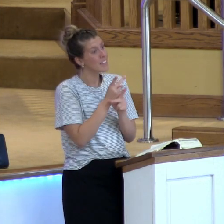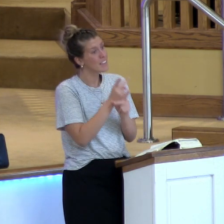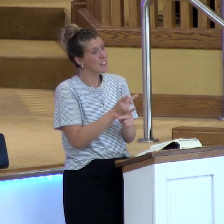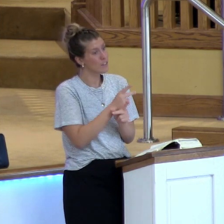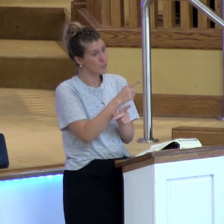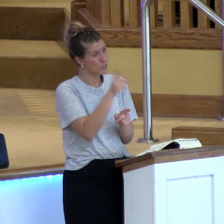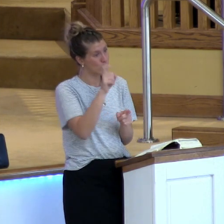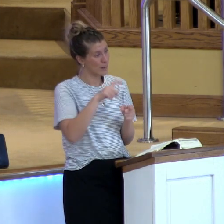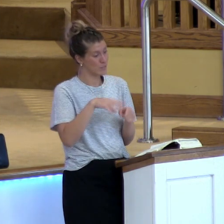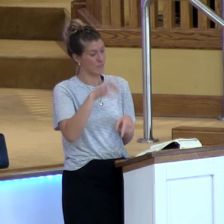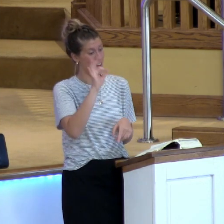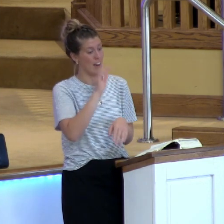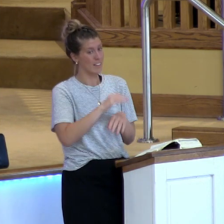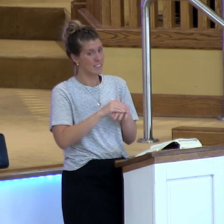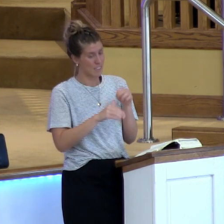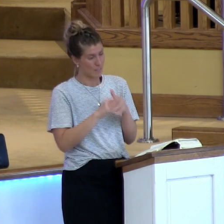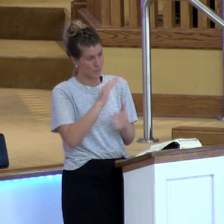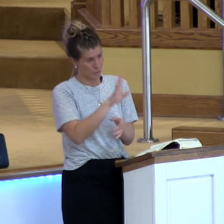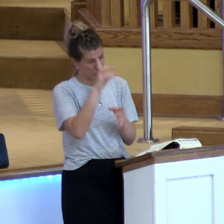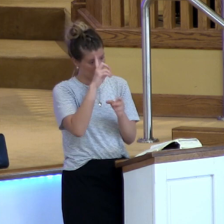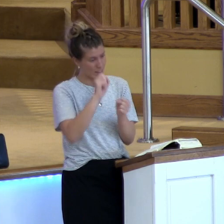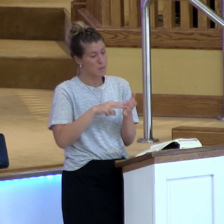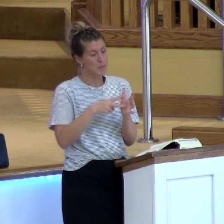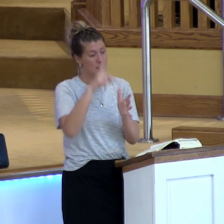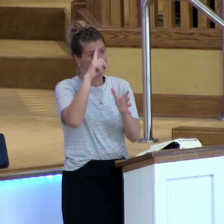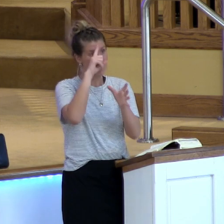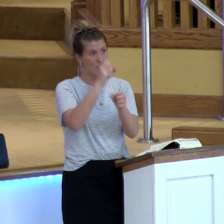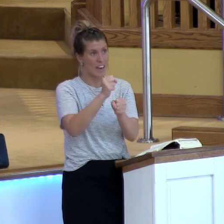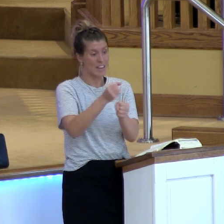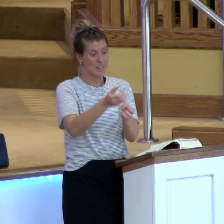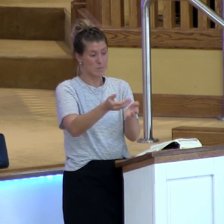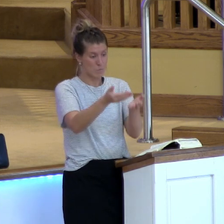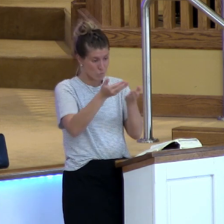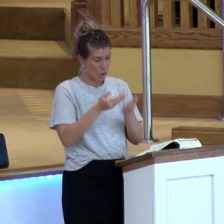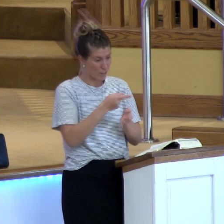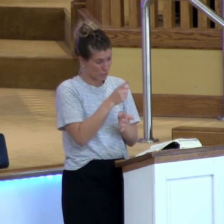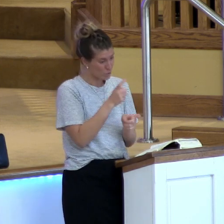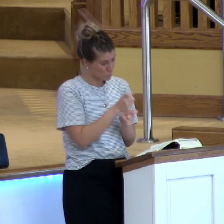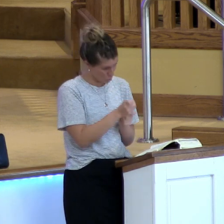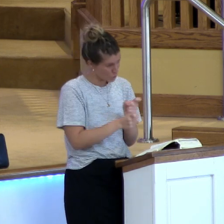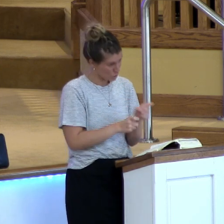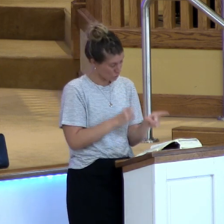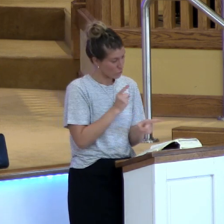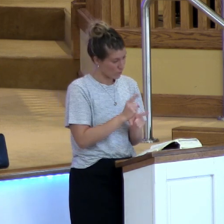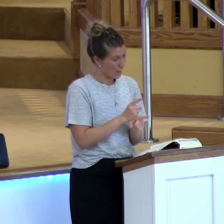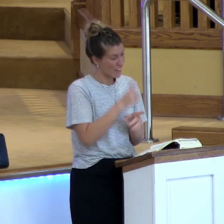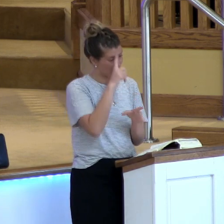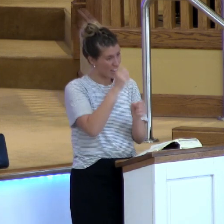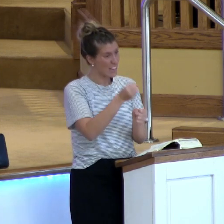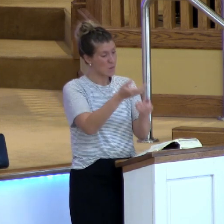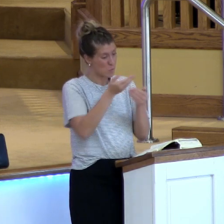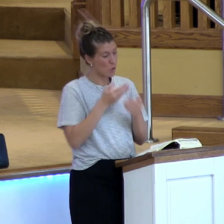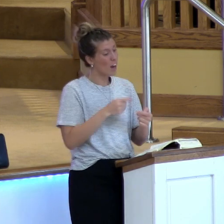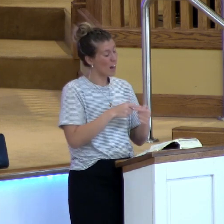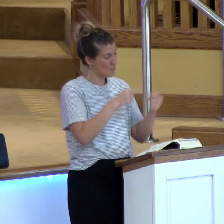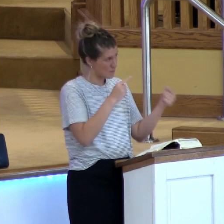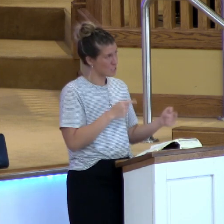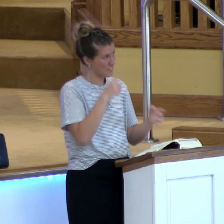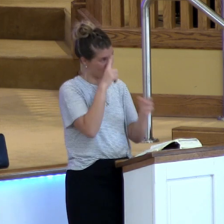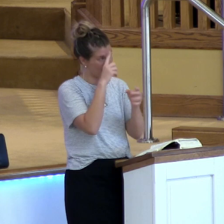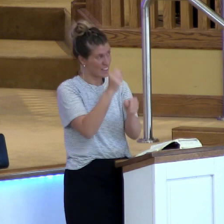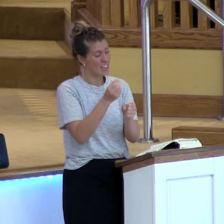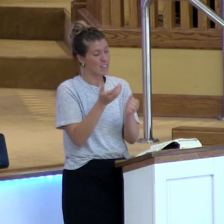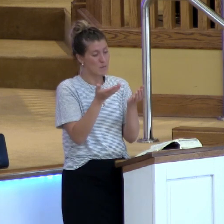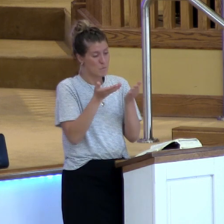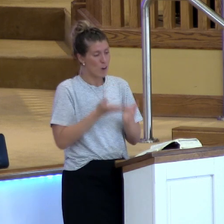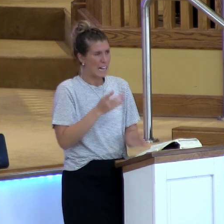actually need to find the comfort of your faith. Meaning, the faith is what's brought you some of these persecutions. Your faith is what's brought you some of these oppositions. Your faith is what's brought you some of these